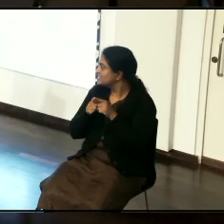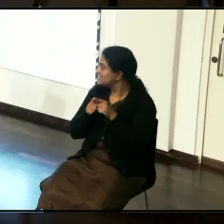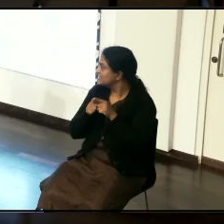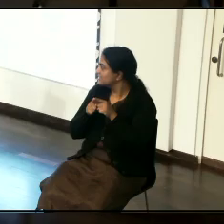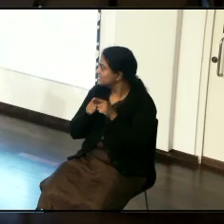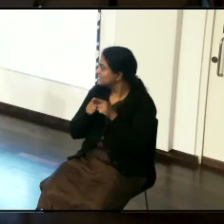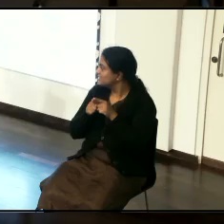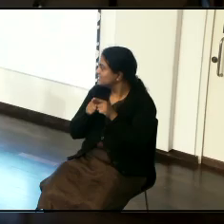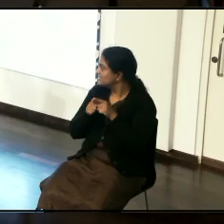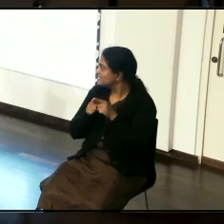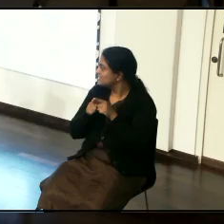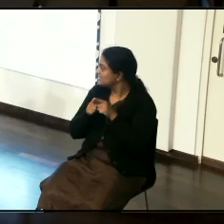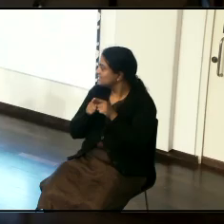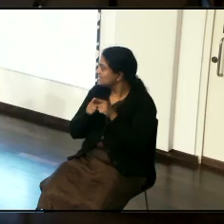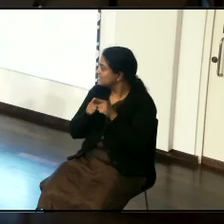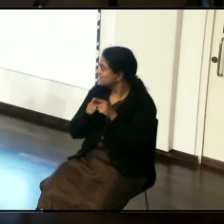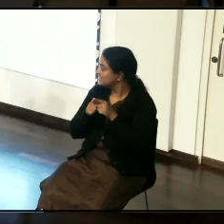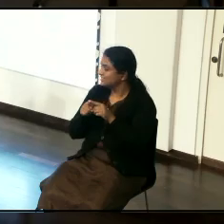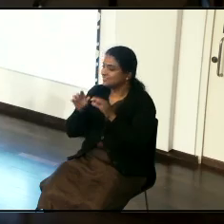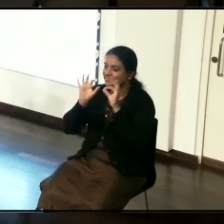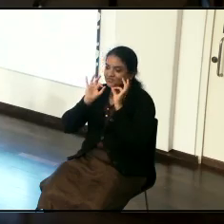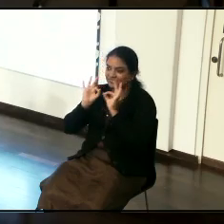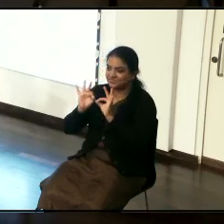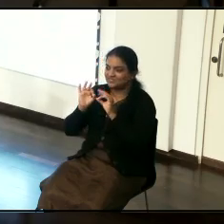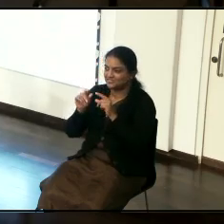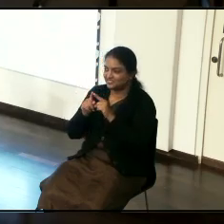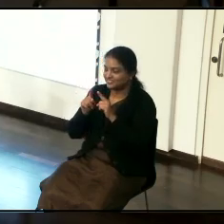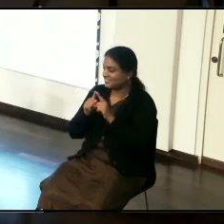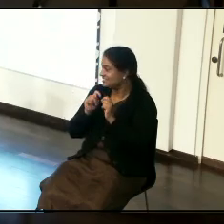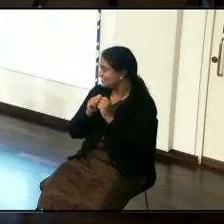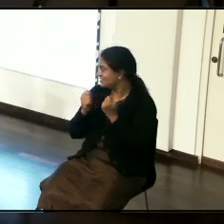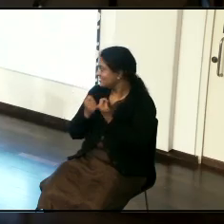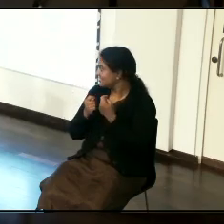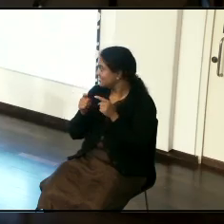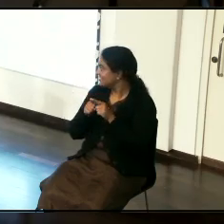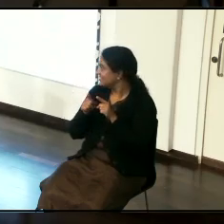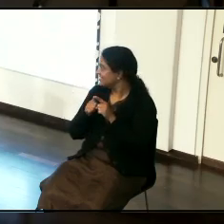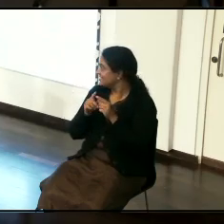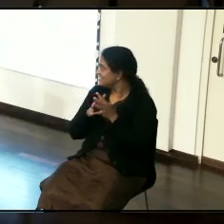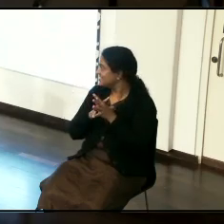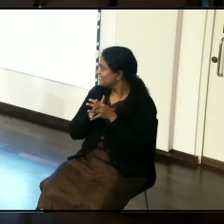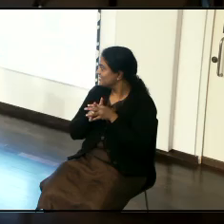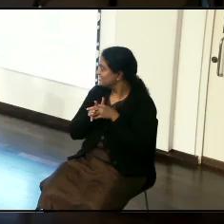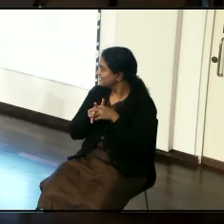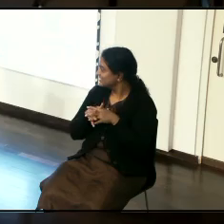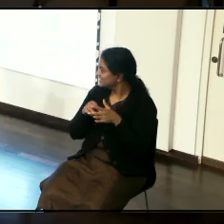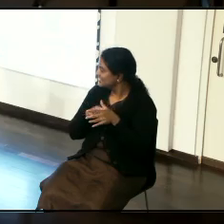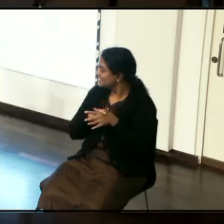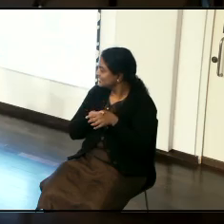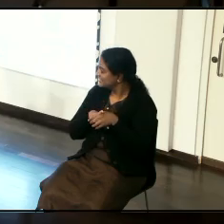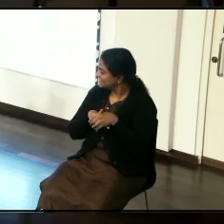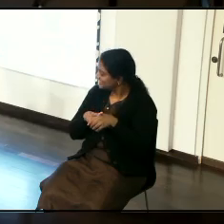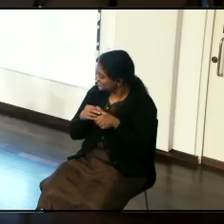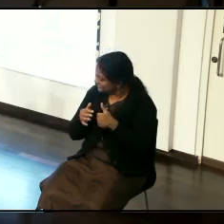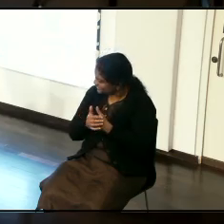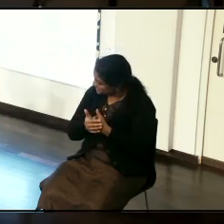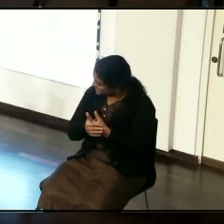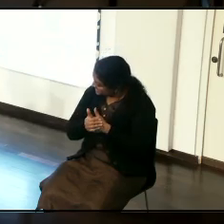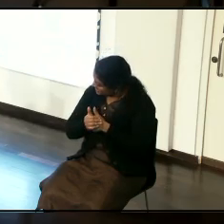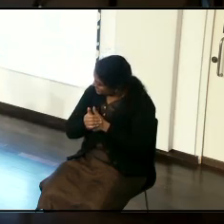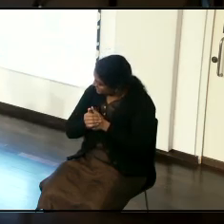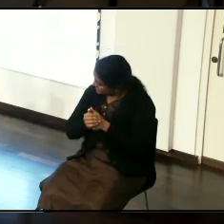up working with her. Amazing team. Beautifully designed. Amazing team. And it's a beautiful book. So, yeah. So Studio